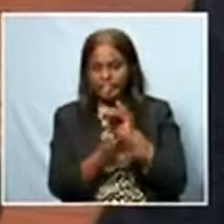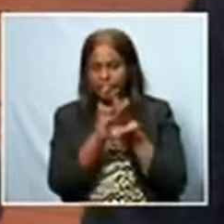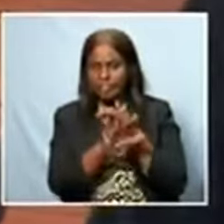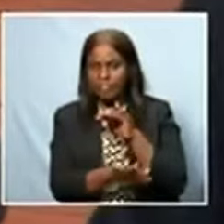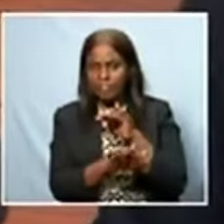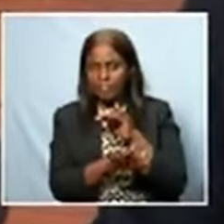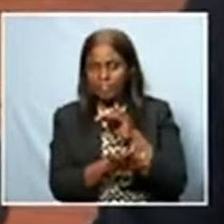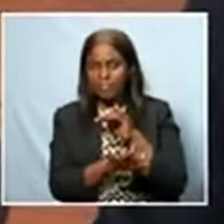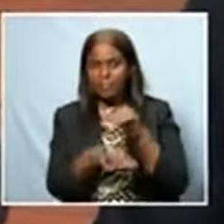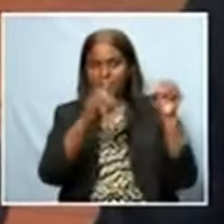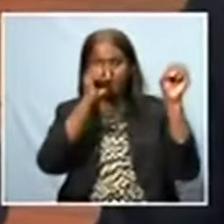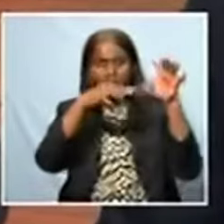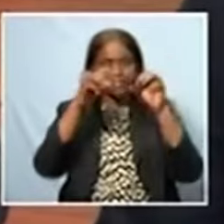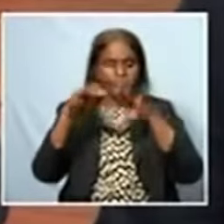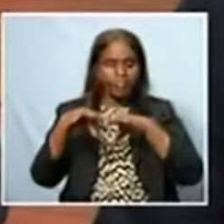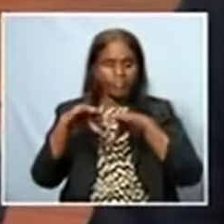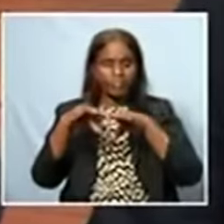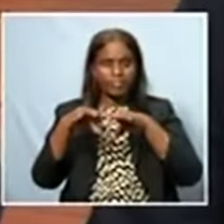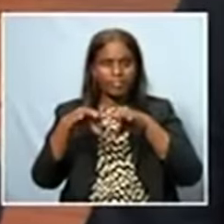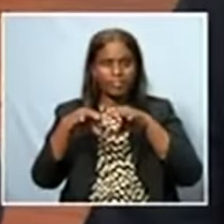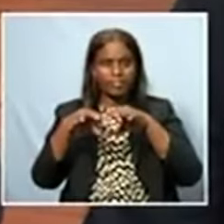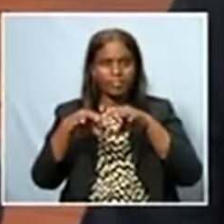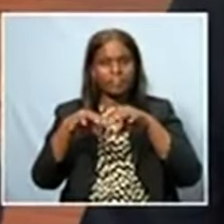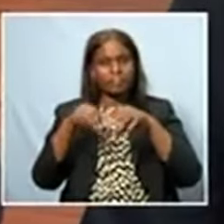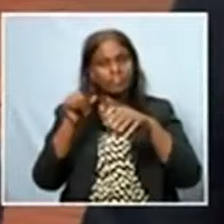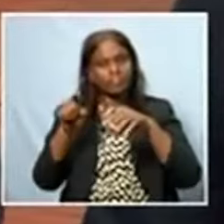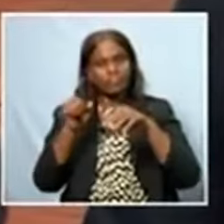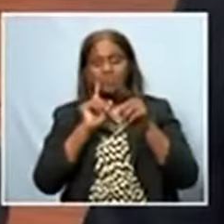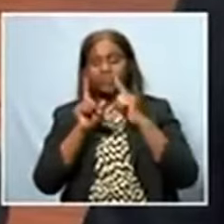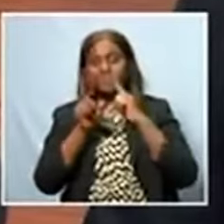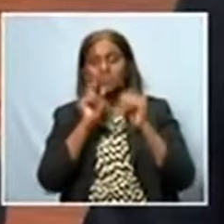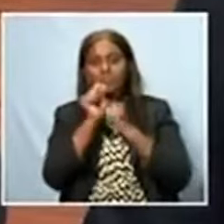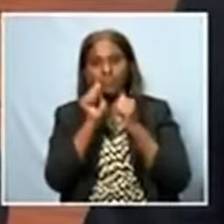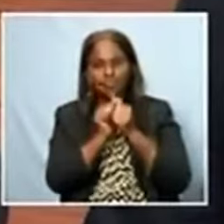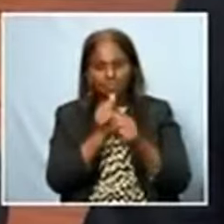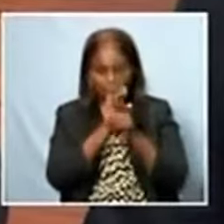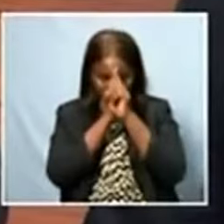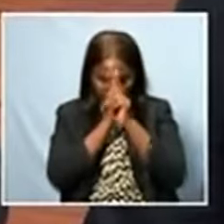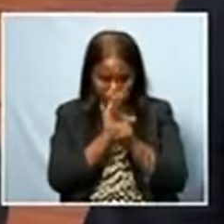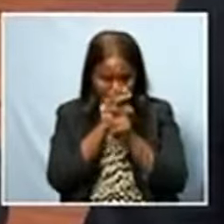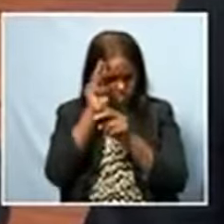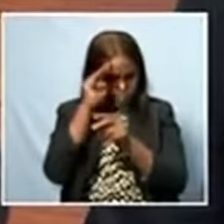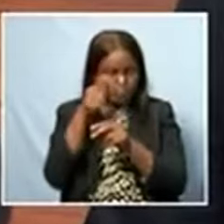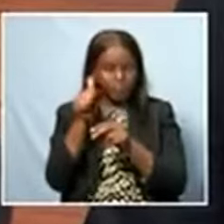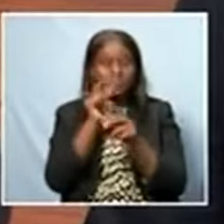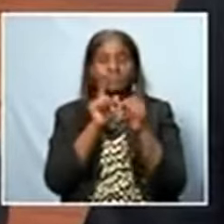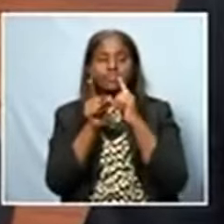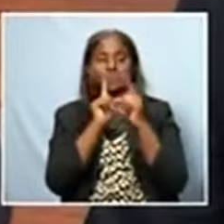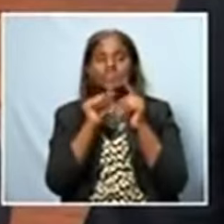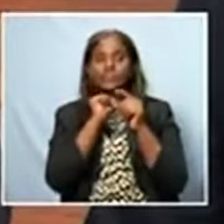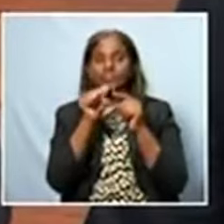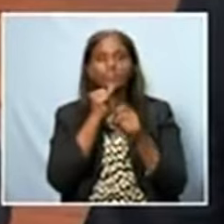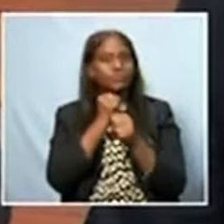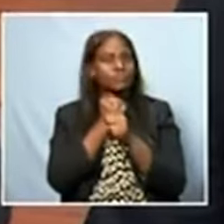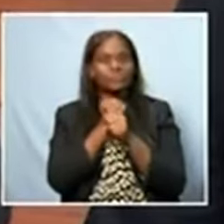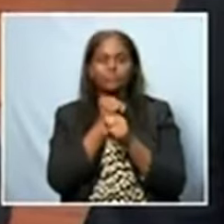under energy. What the bill is talking about and what the minister said, they are not in